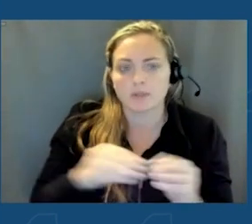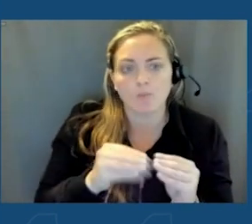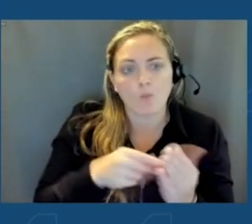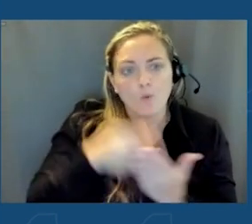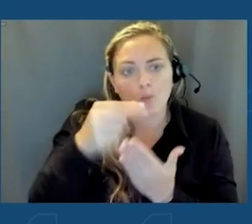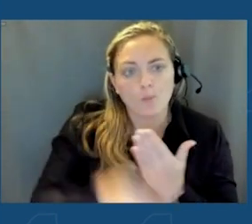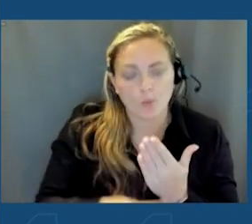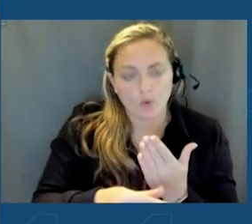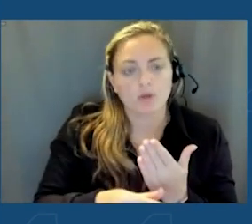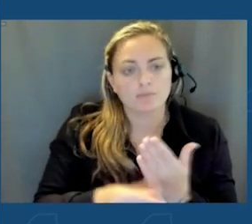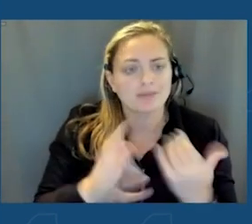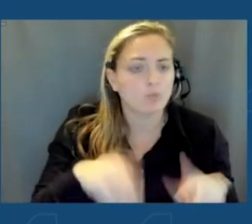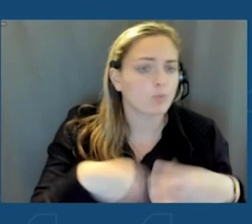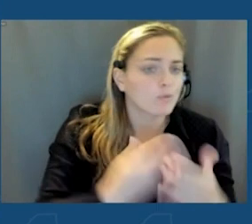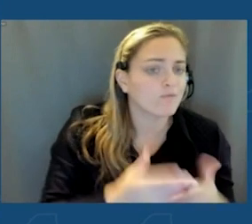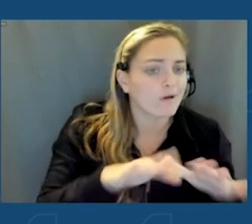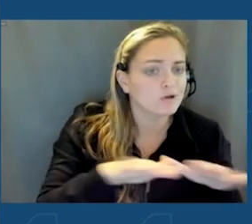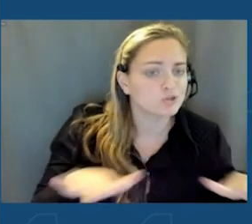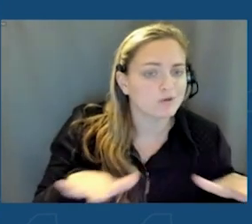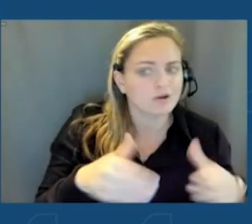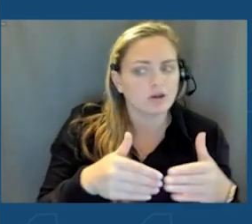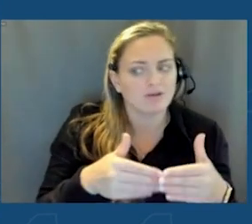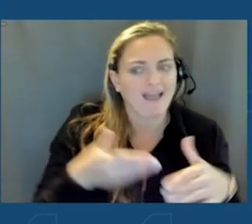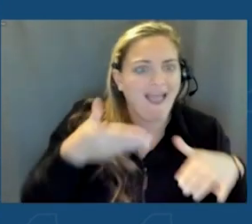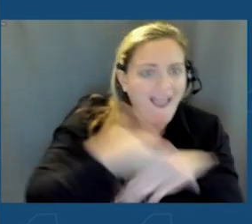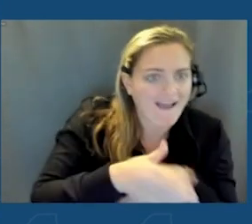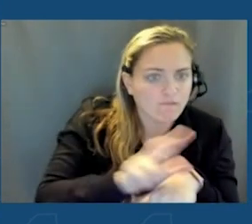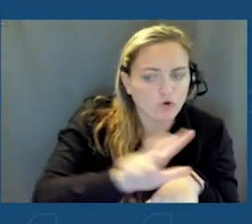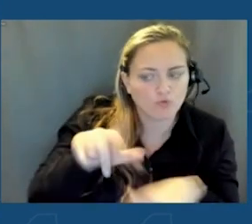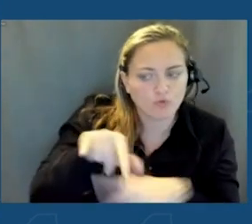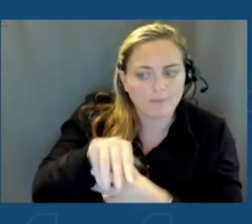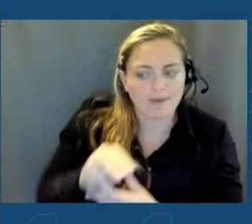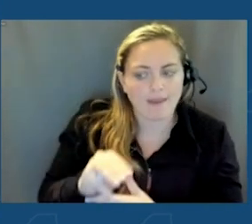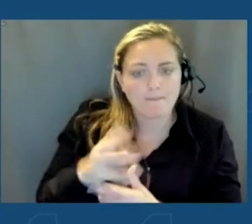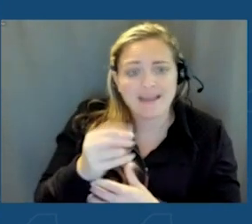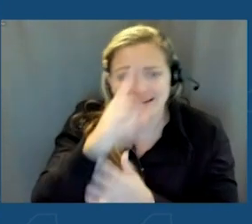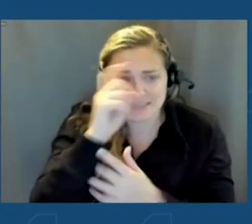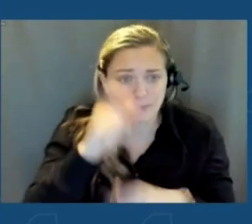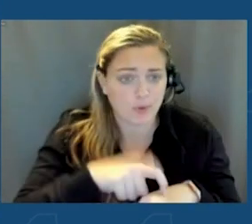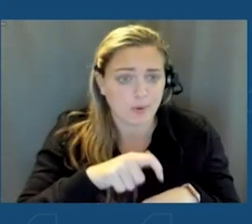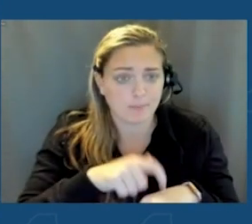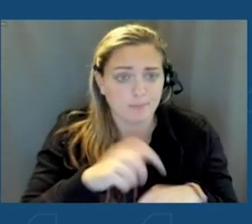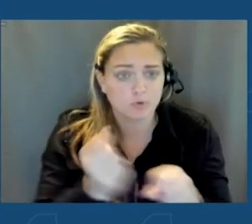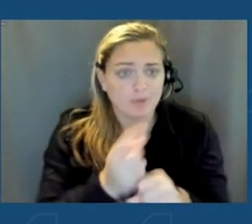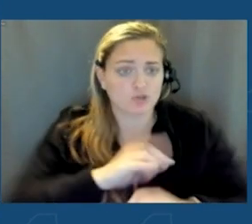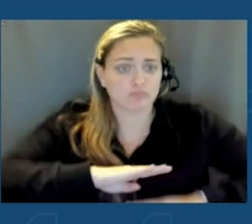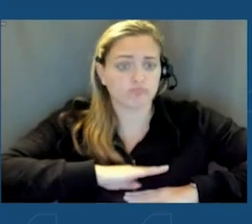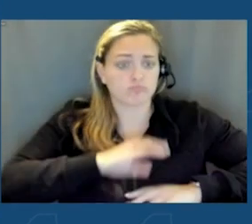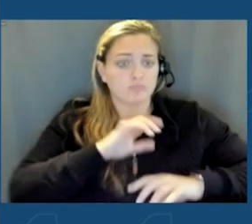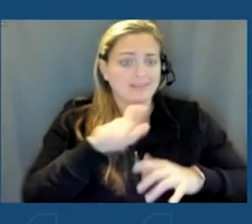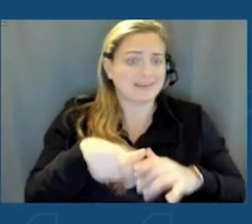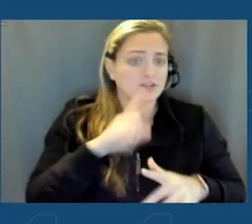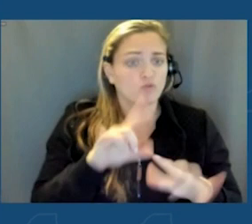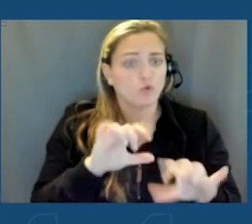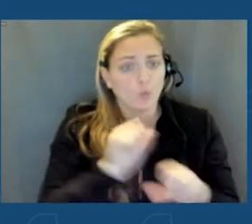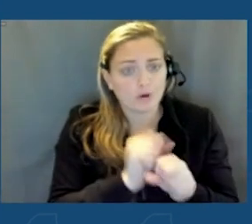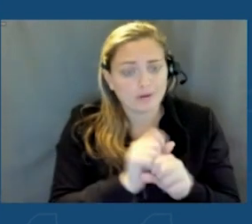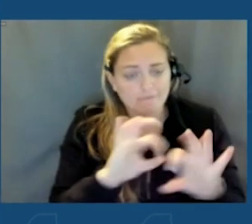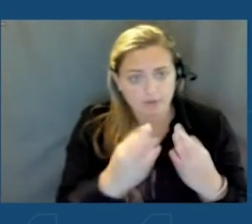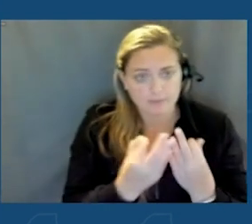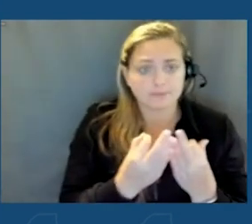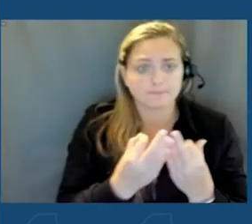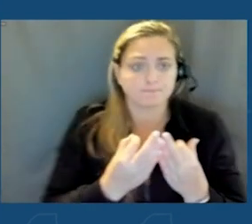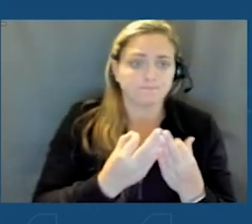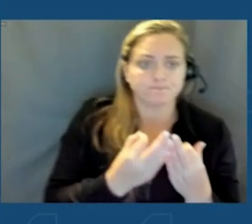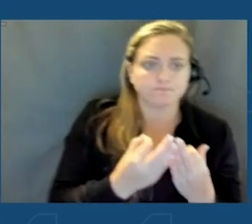provide childcare beyond 3 p.m. and during the summer months in order to meet the needs of working families. And there is a